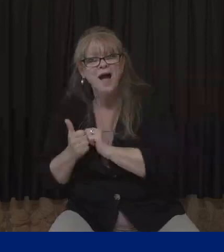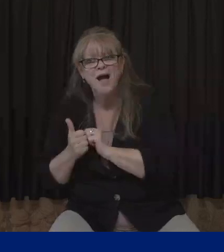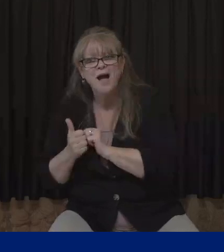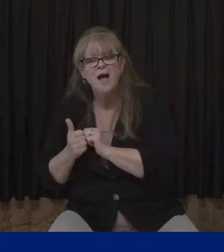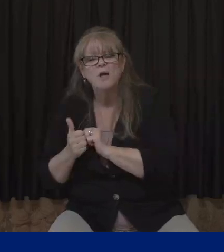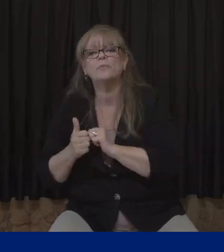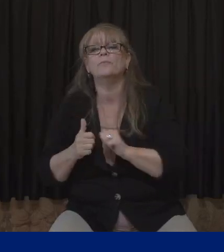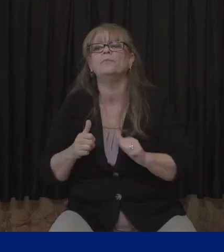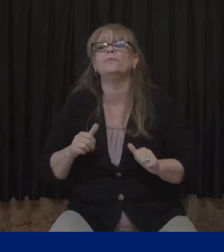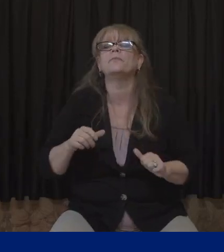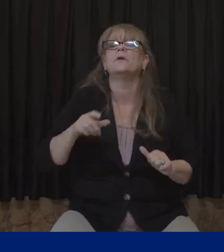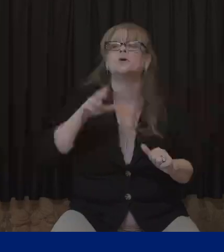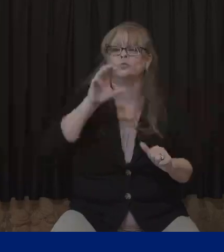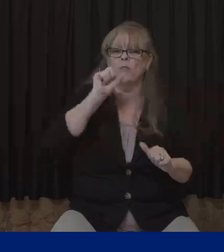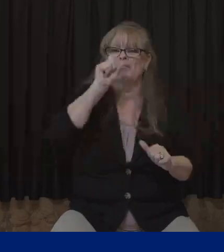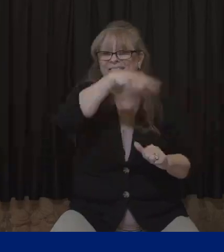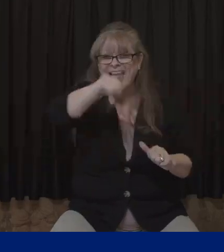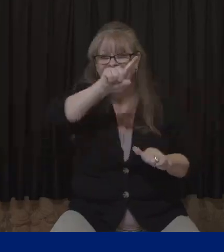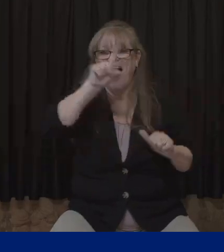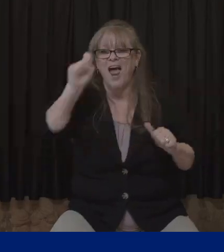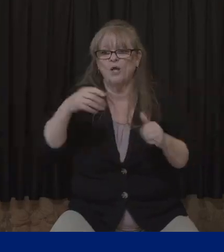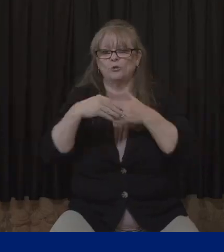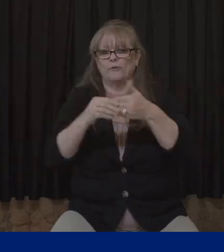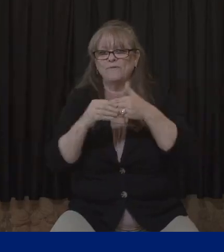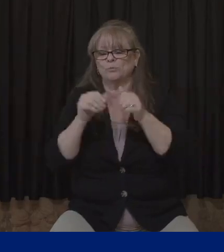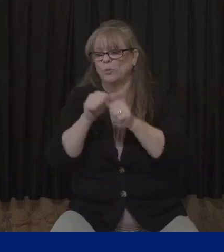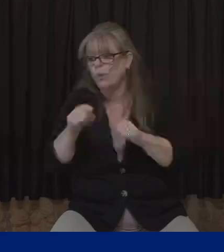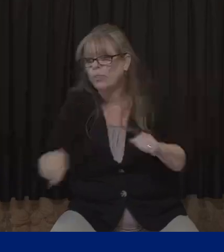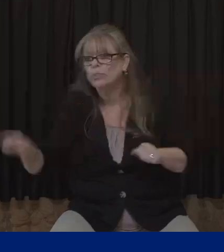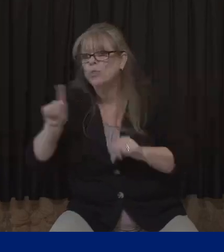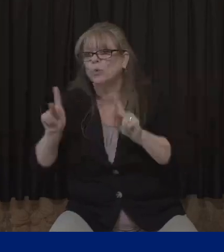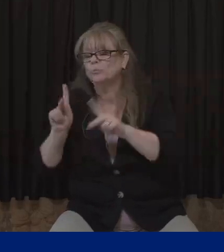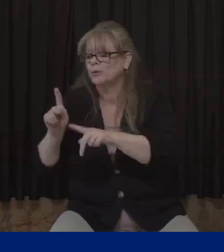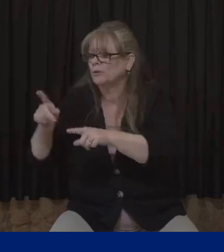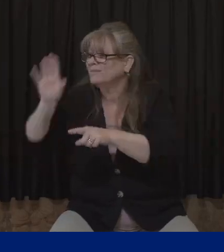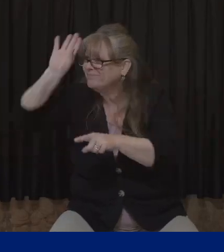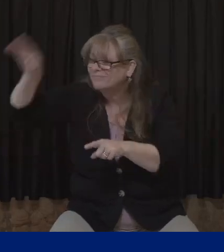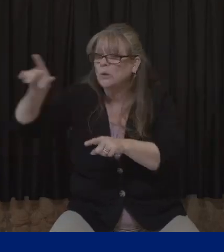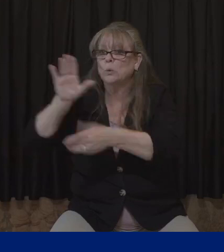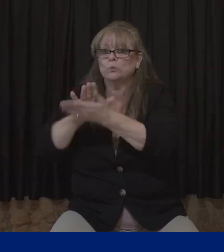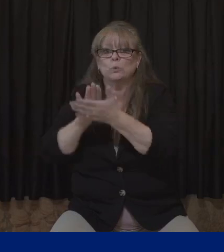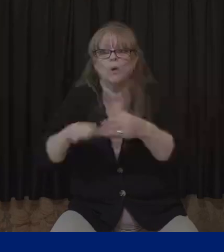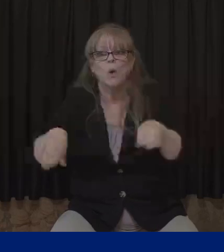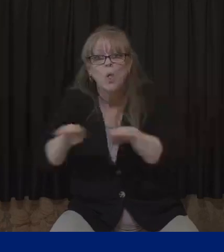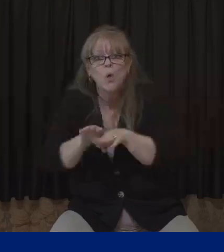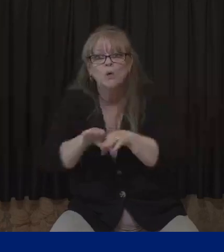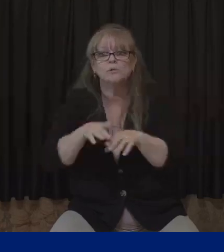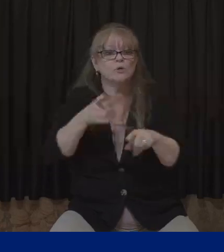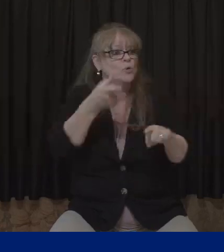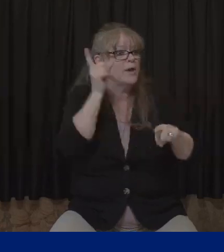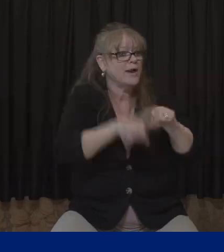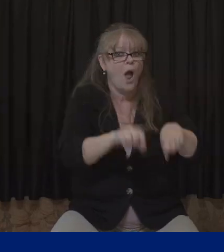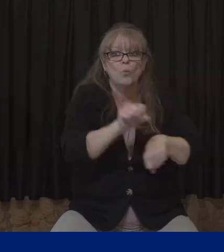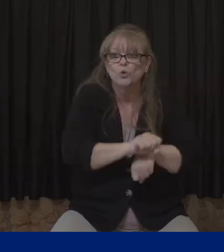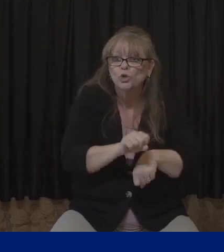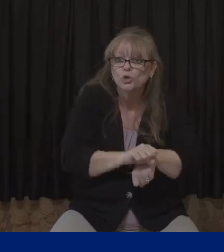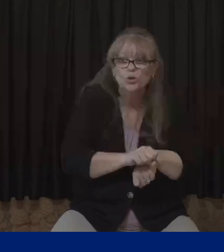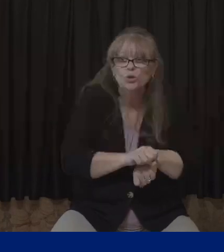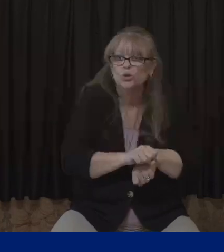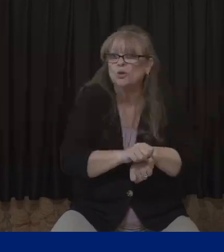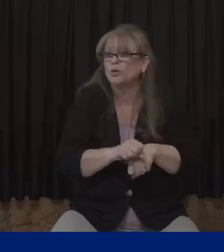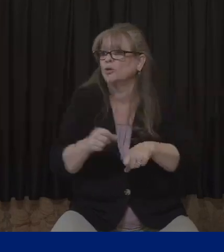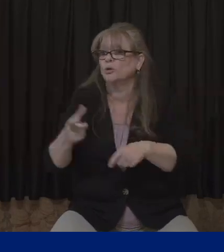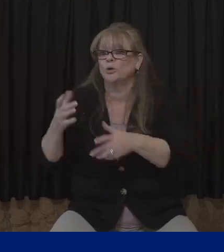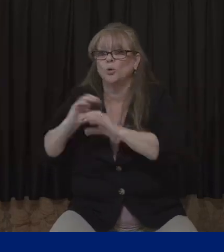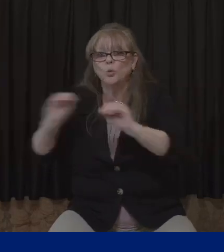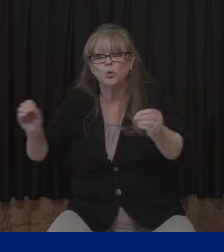for workers who are experiencing a lack of childcare due to school closures. That can include things like remote work options or flexible